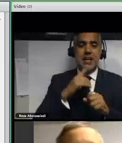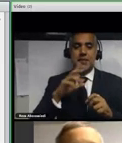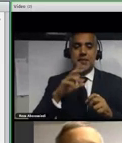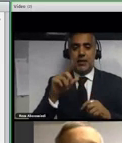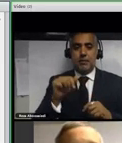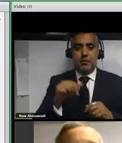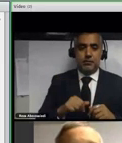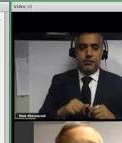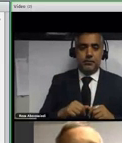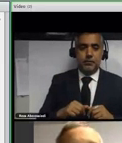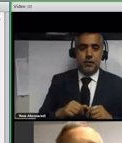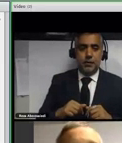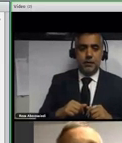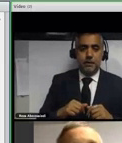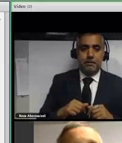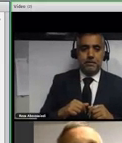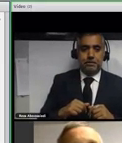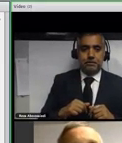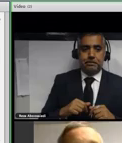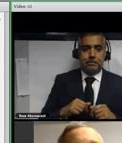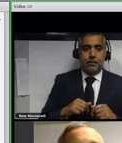disabled.